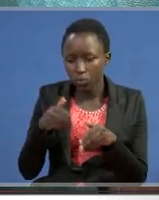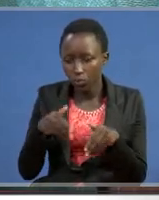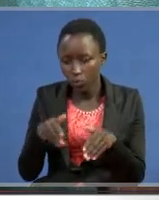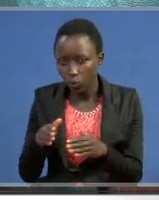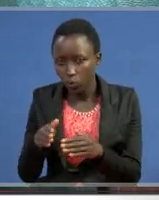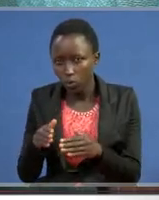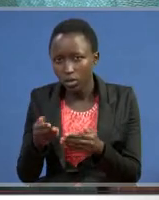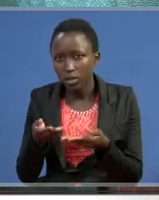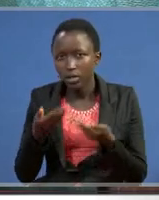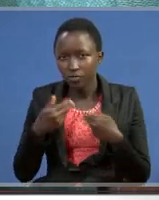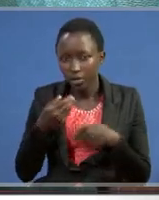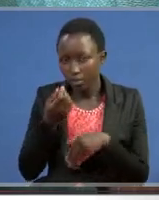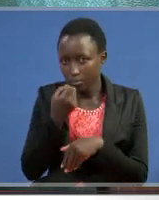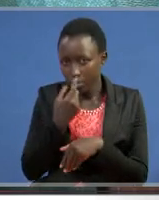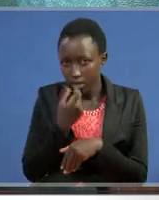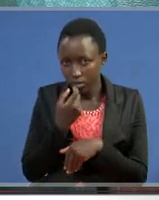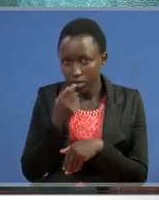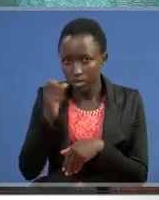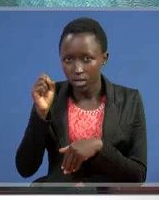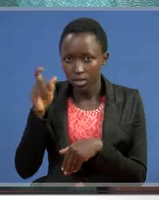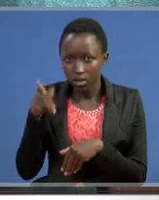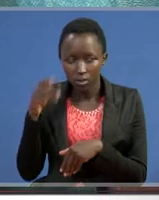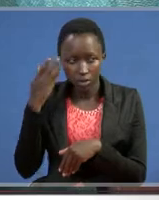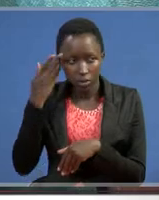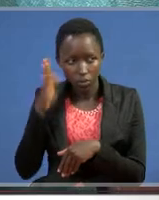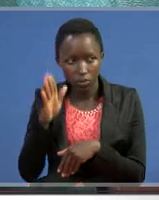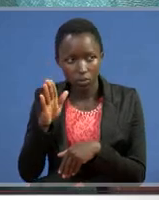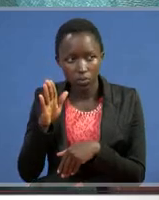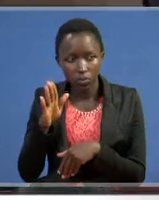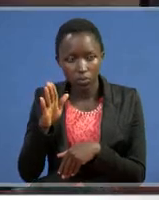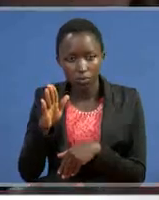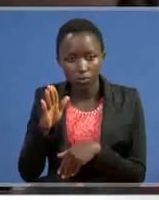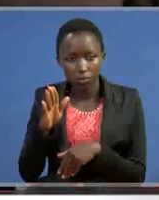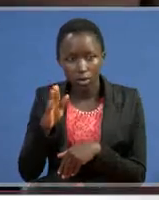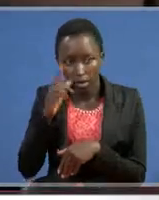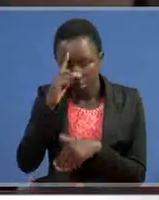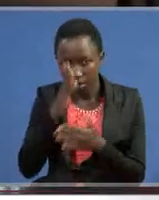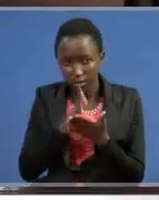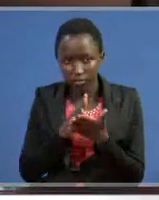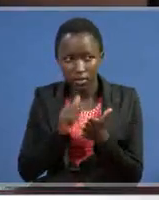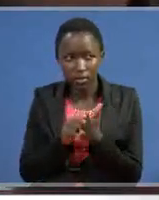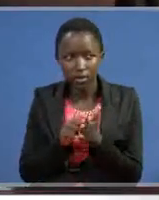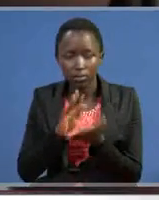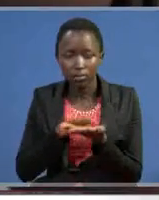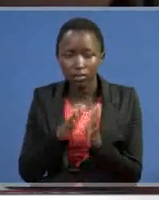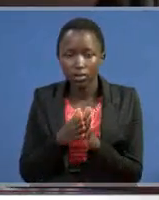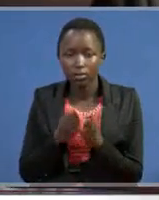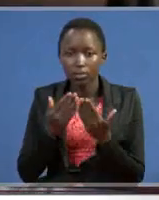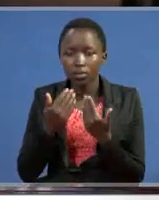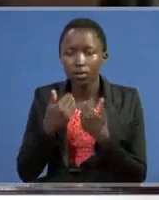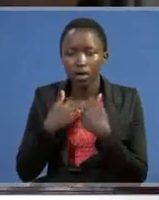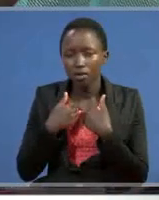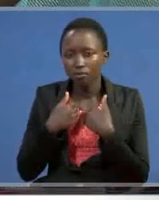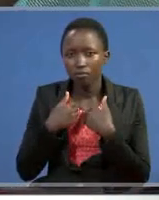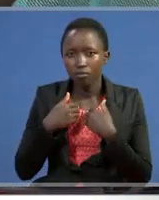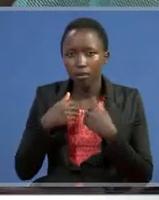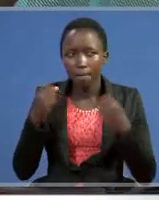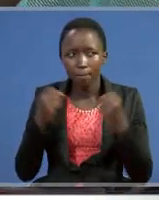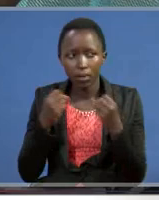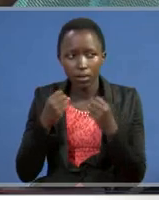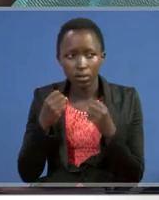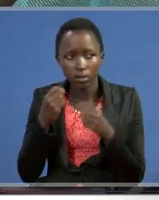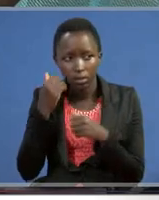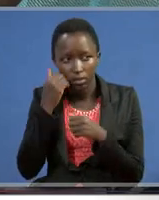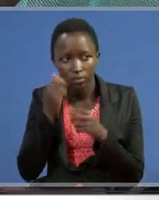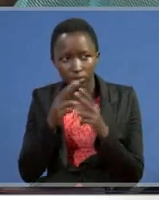wasn't in opposed enemy there's pieces he could sequin in Armenia when has the quando malaria going to involve